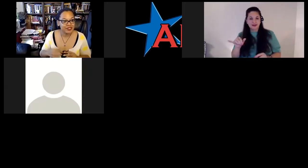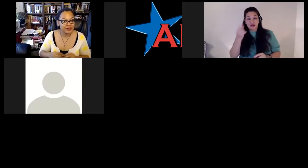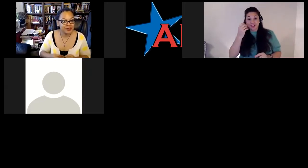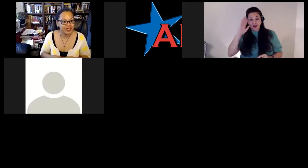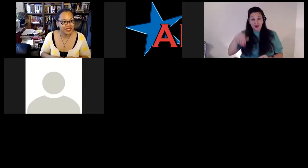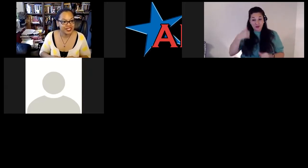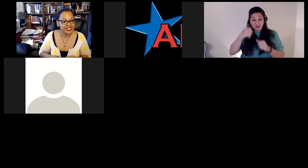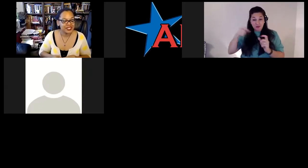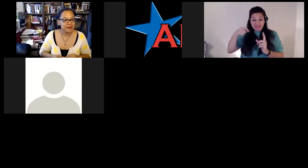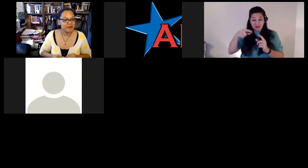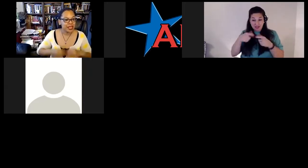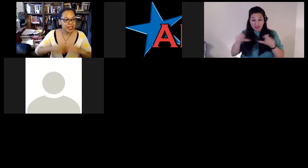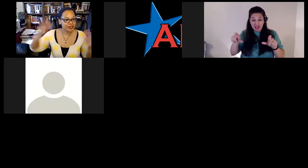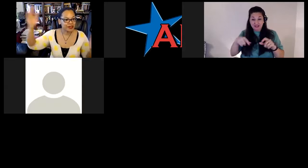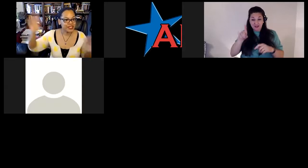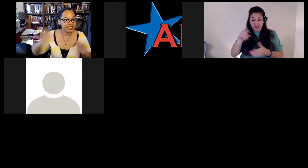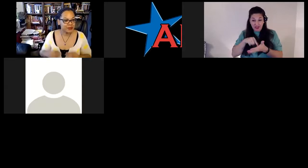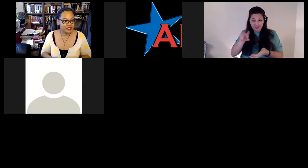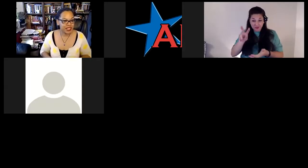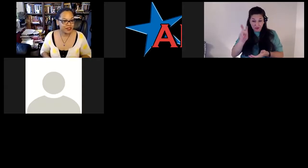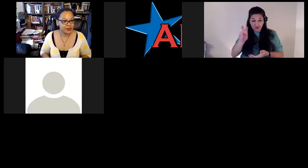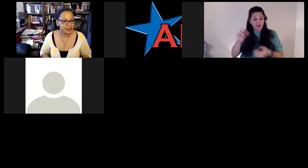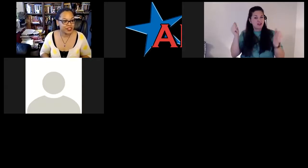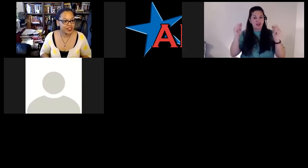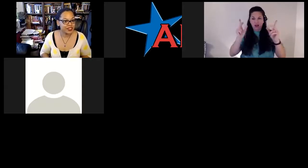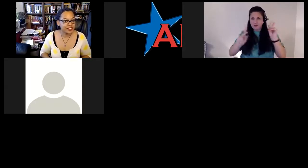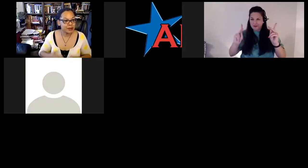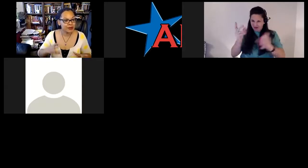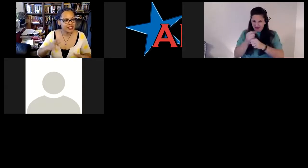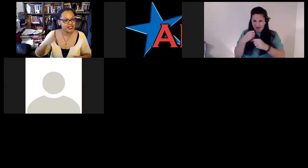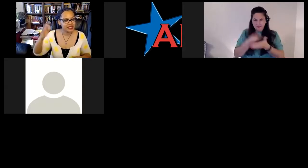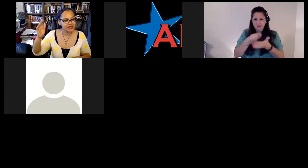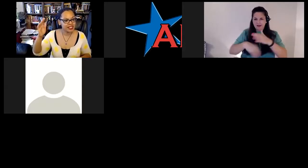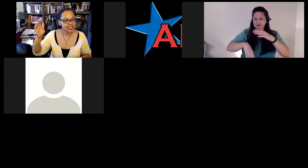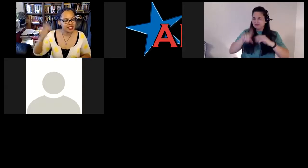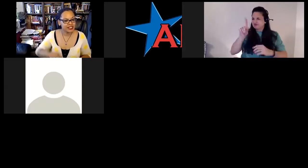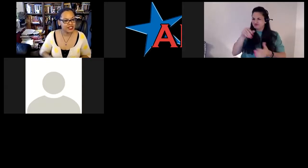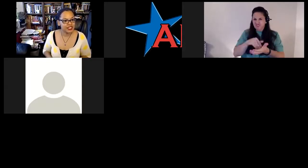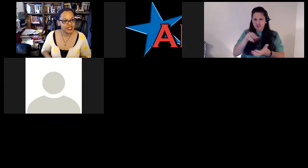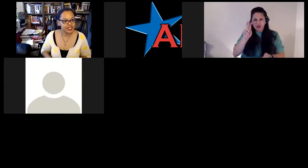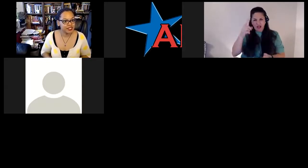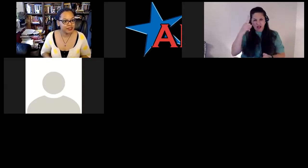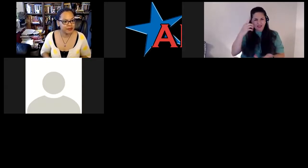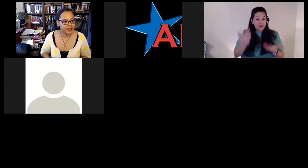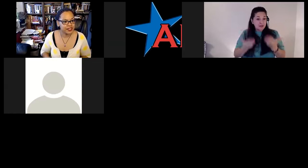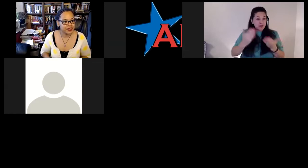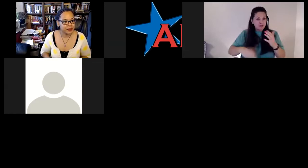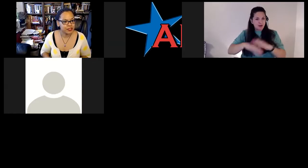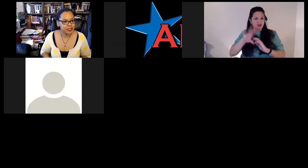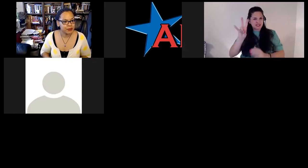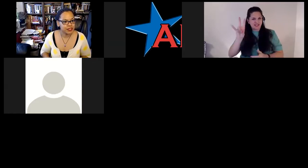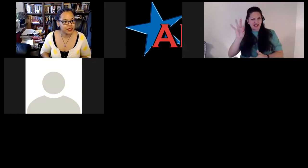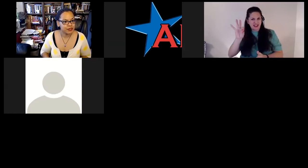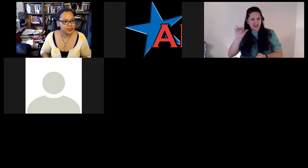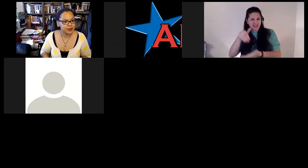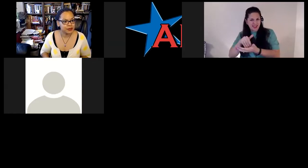for $1,200, everyone got the stimulus check for $1,200, up to, I think, $79,000 a year, I think, is how much you can